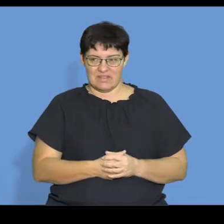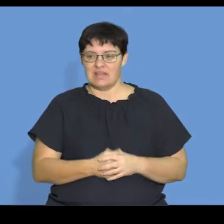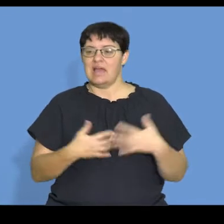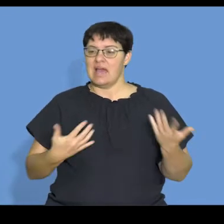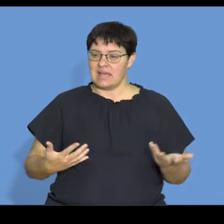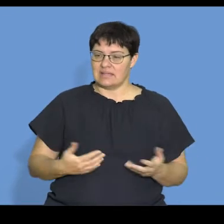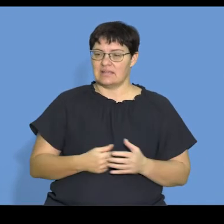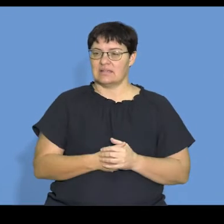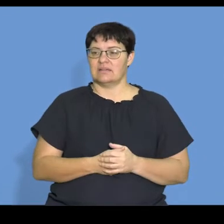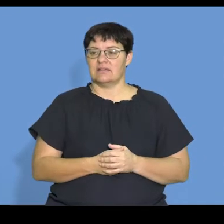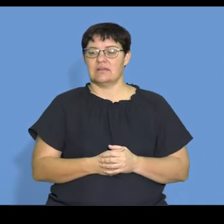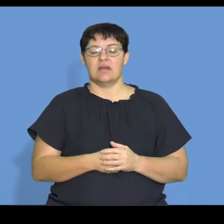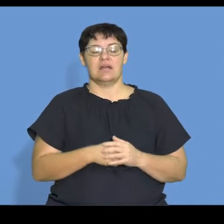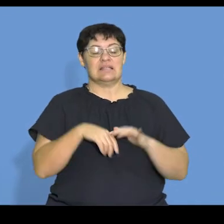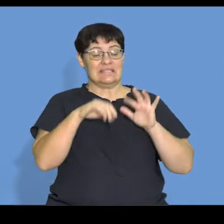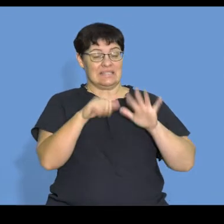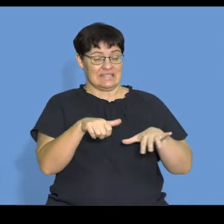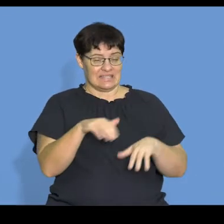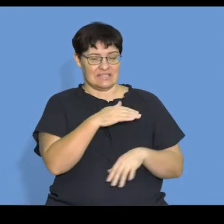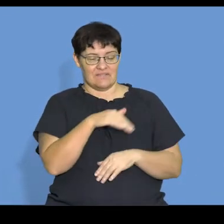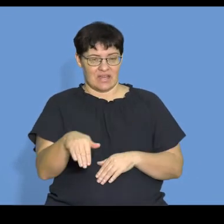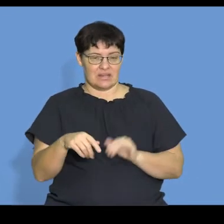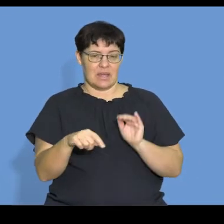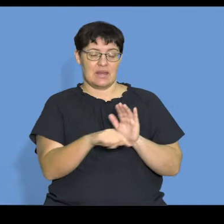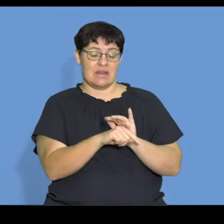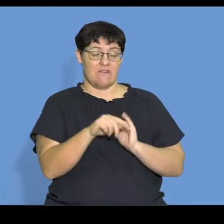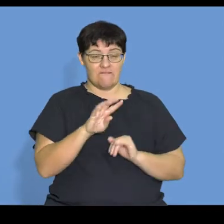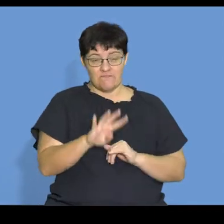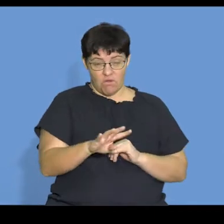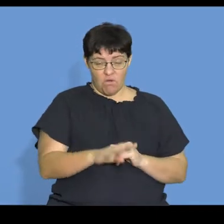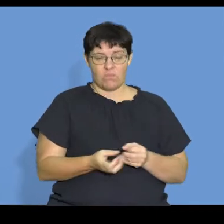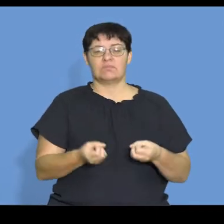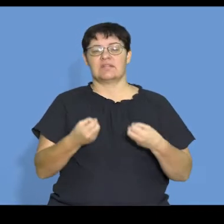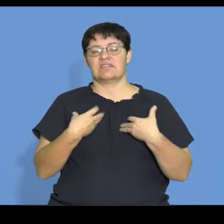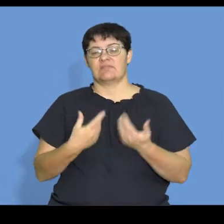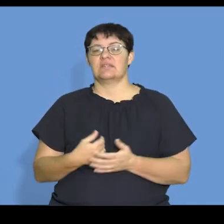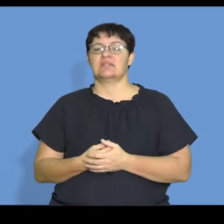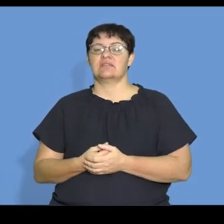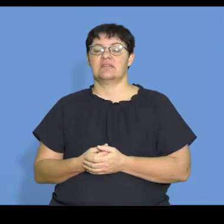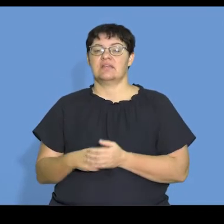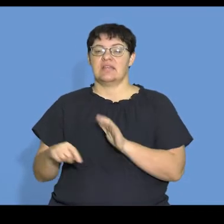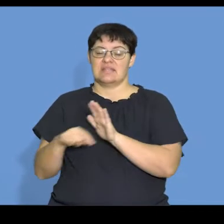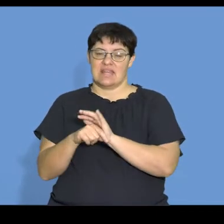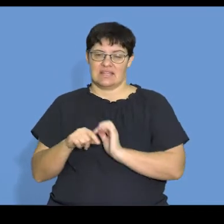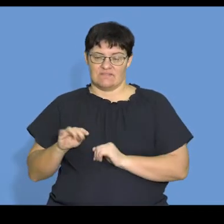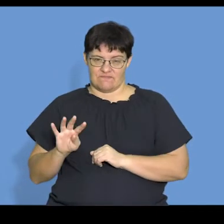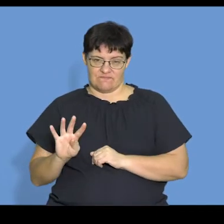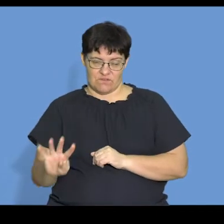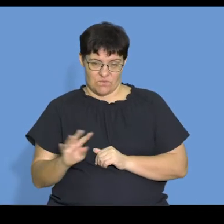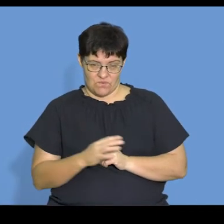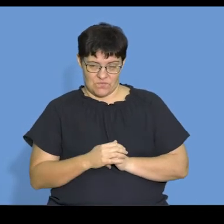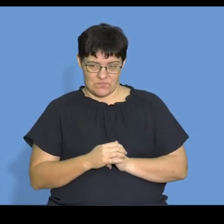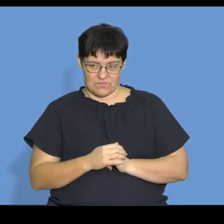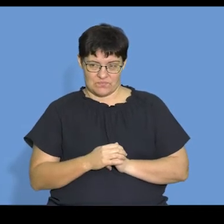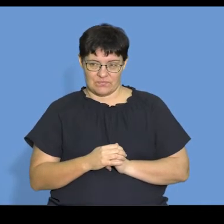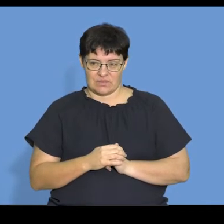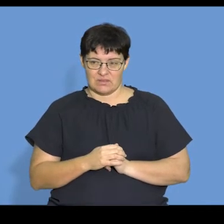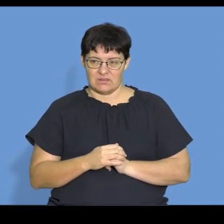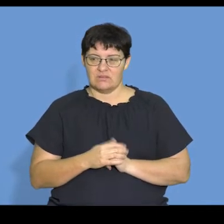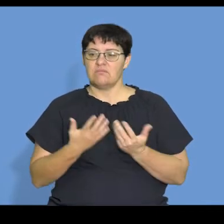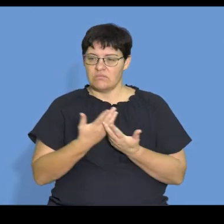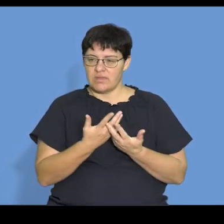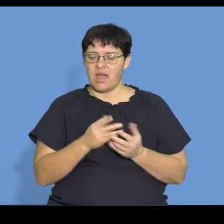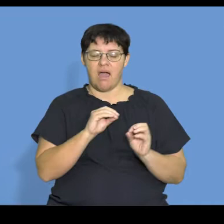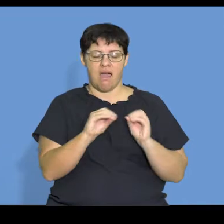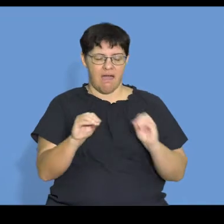positive 16 divided by -4 will then give me -4. And then you can see that in